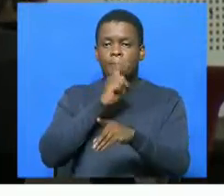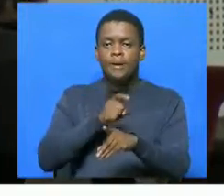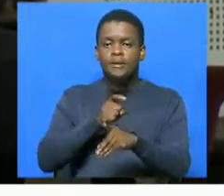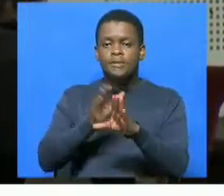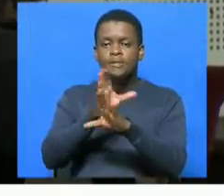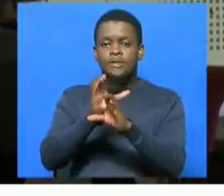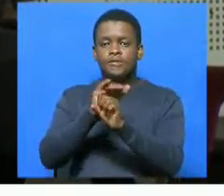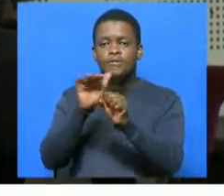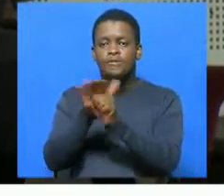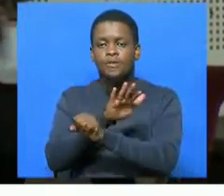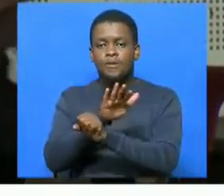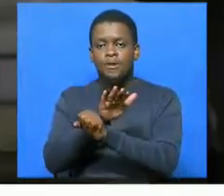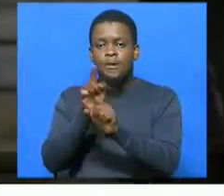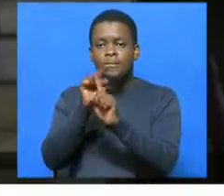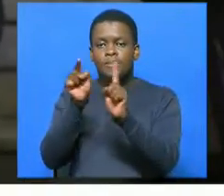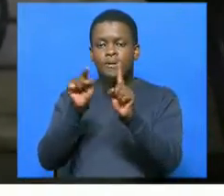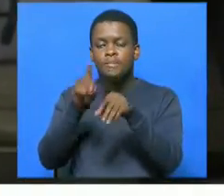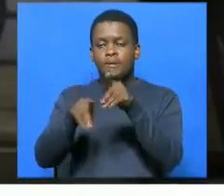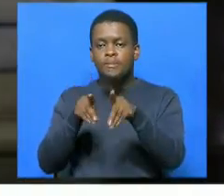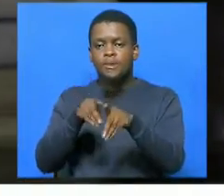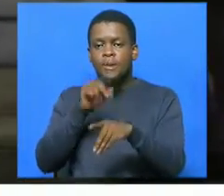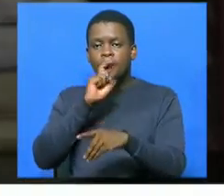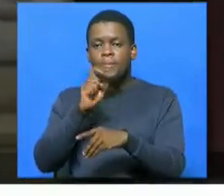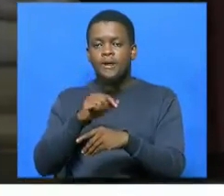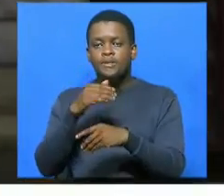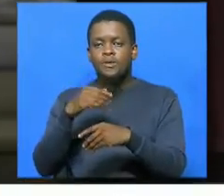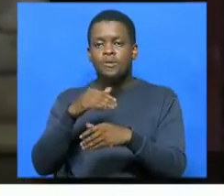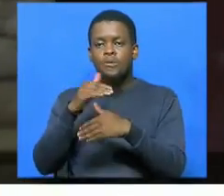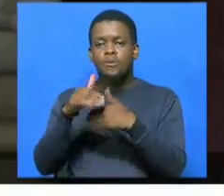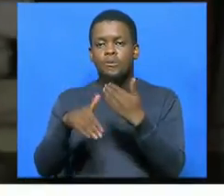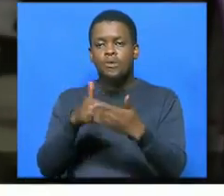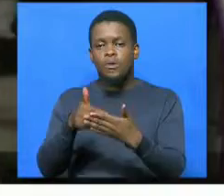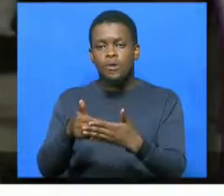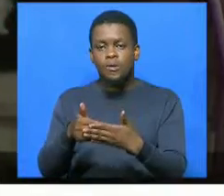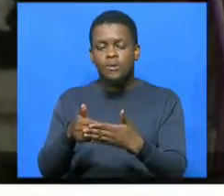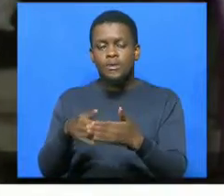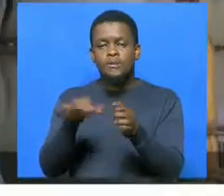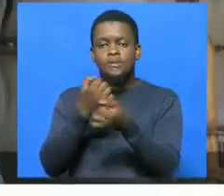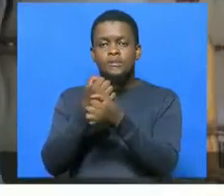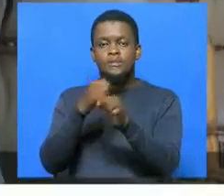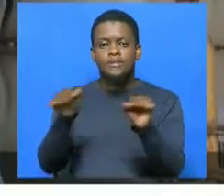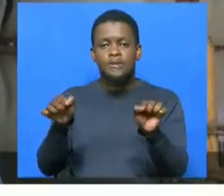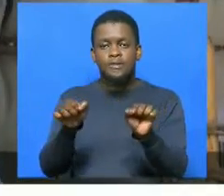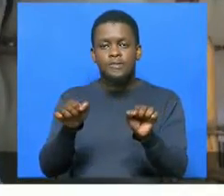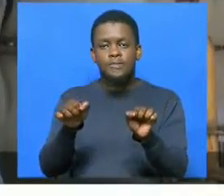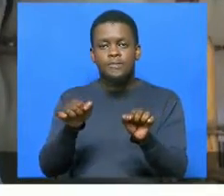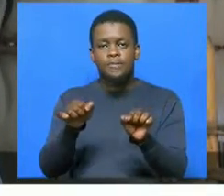loosen up before they cause more damage to their food and belongings.